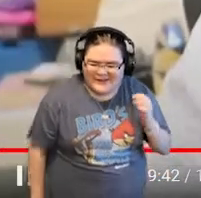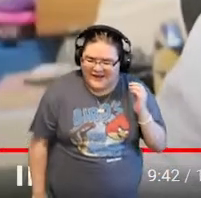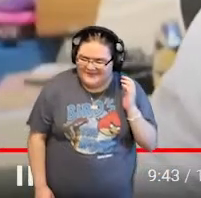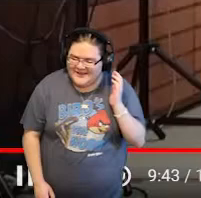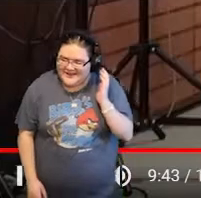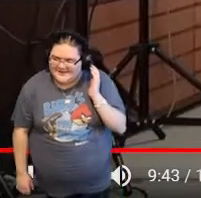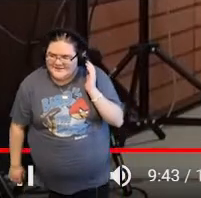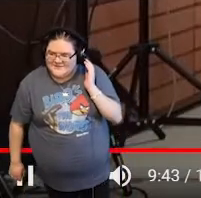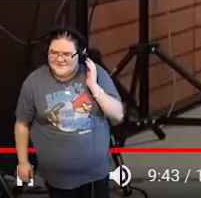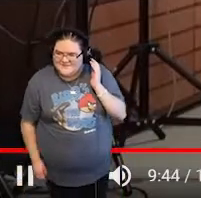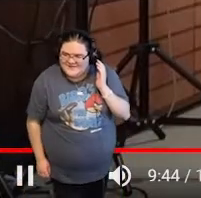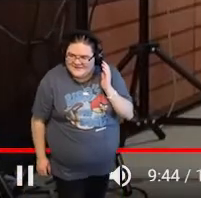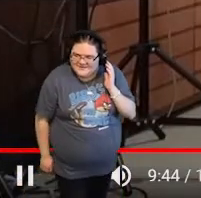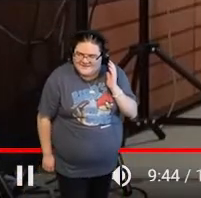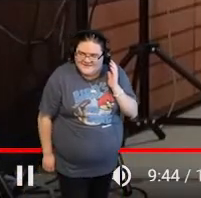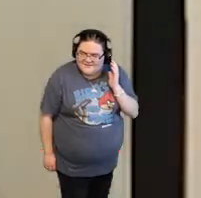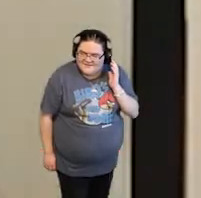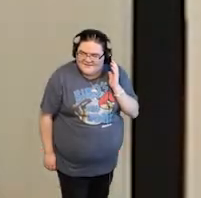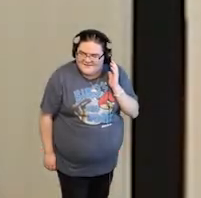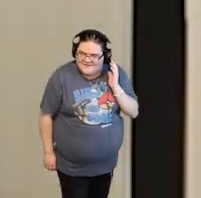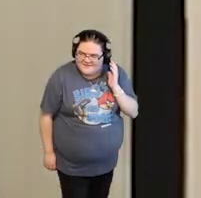What does that sound like?